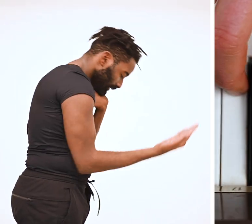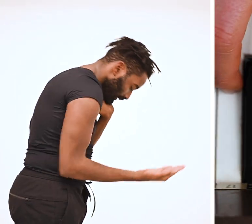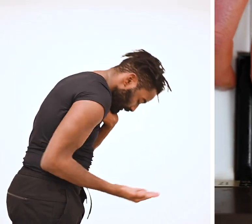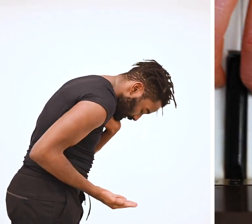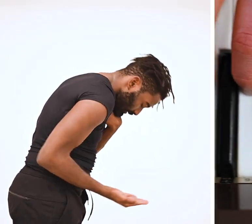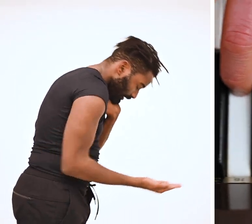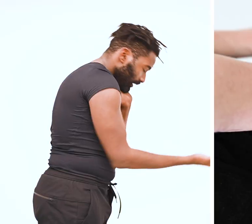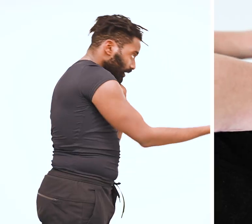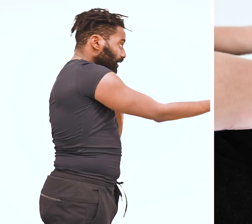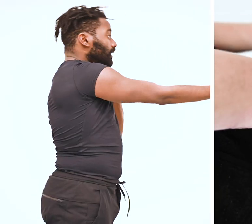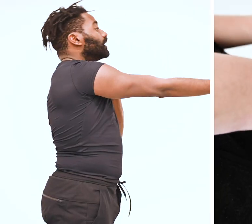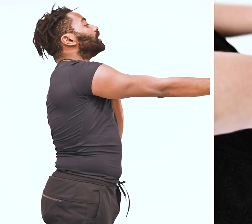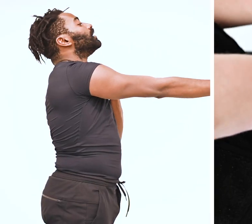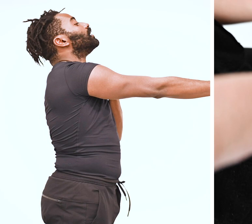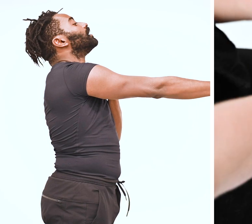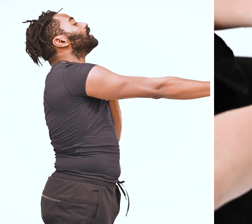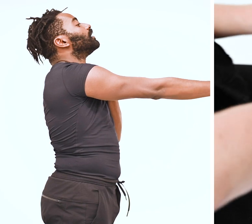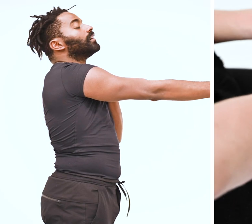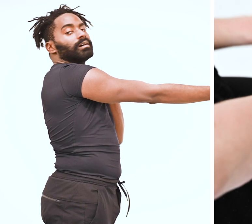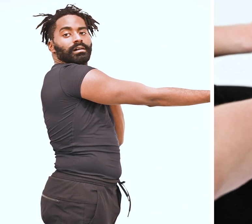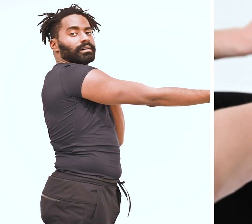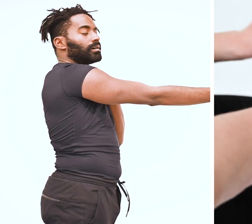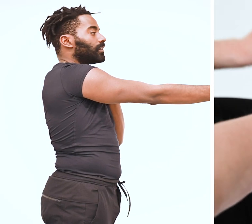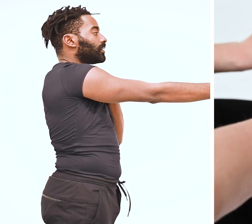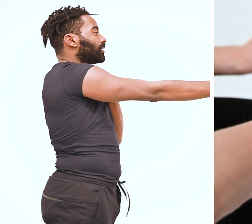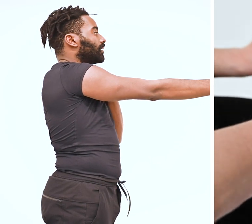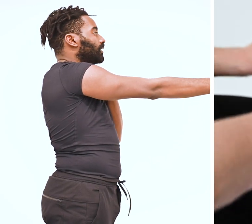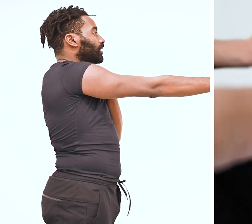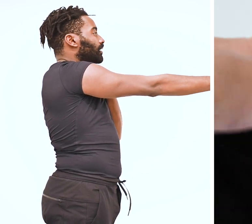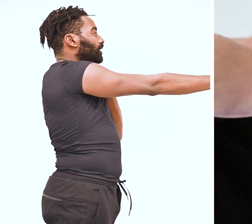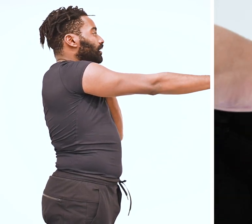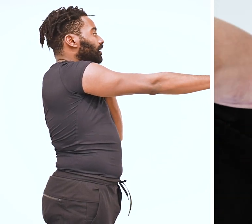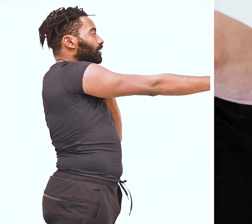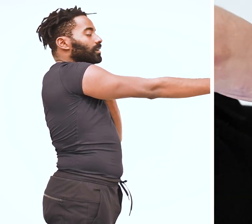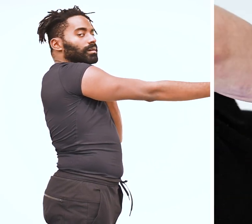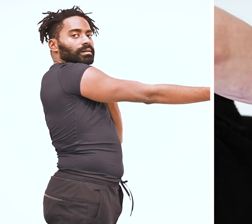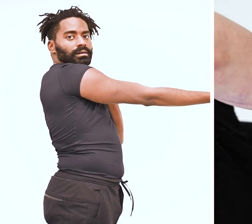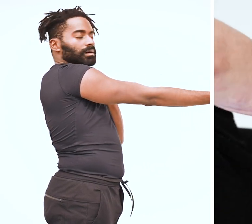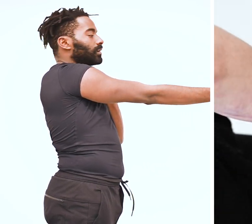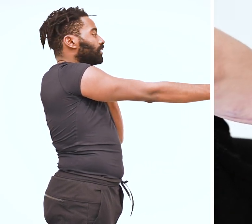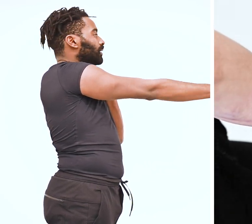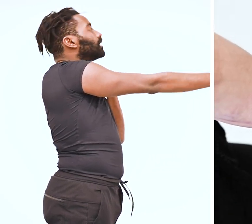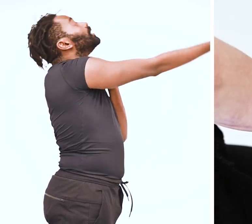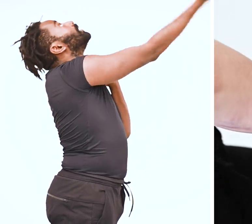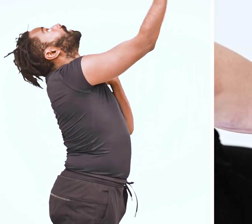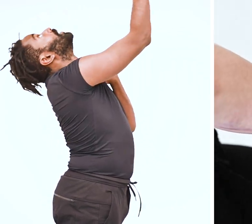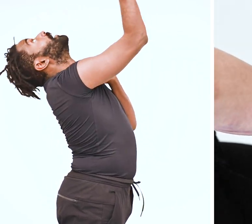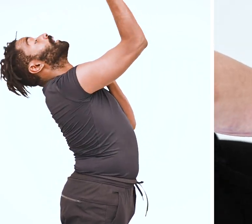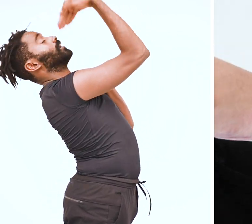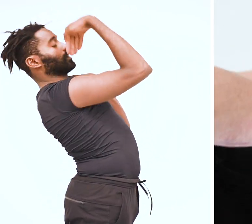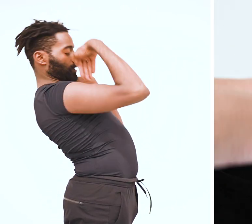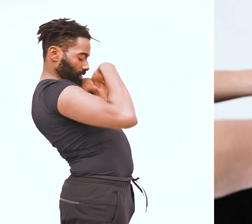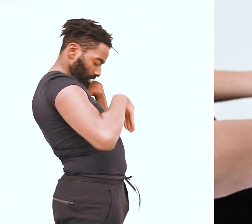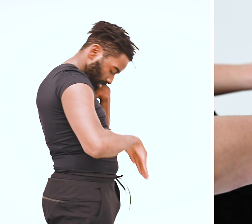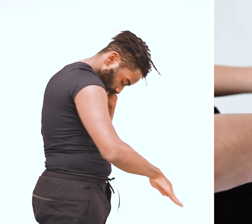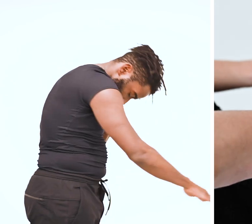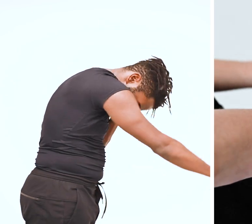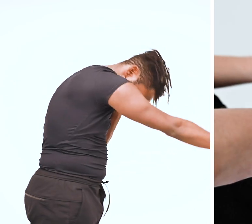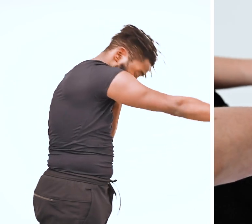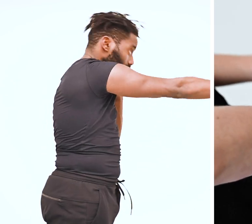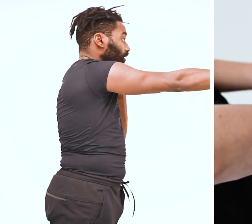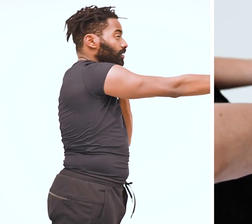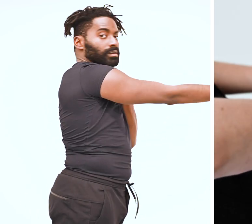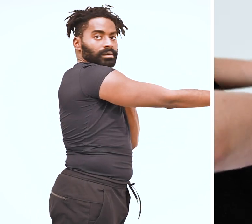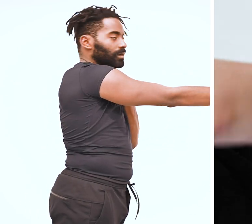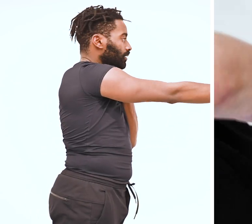self-esteem. To his left lies submission, to his right lies ambition, and he is the pilgrim that wanders in